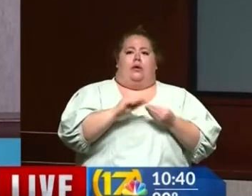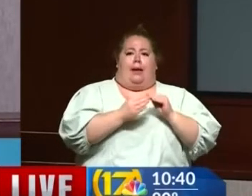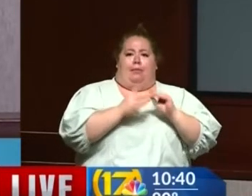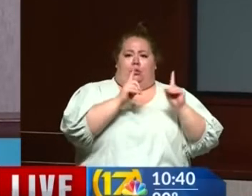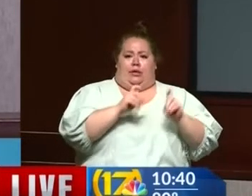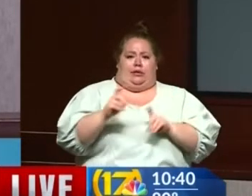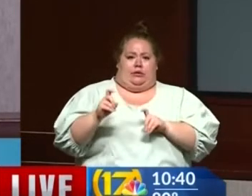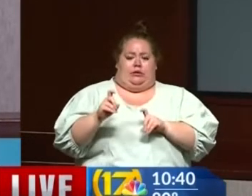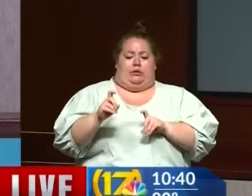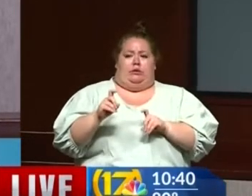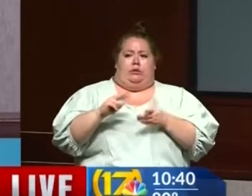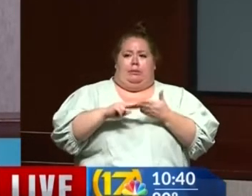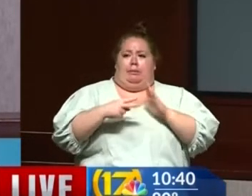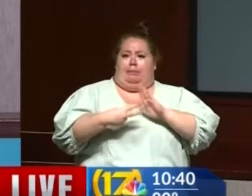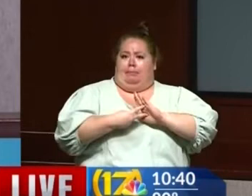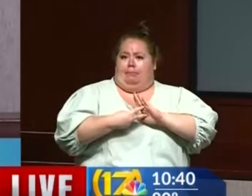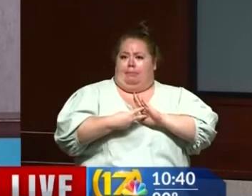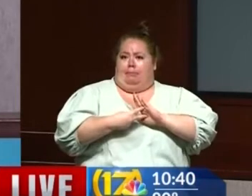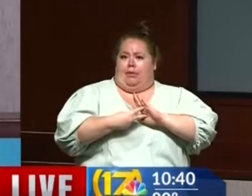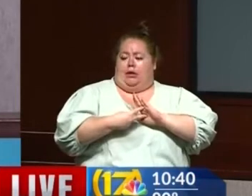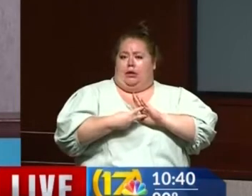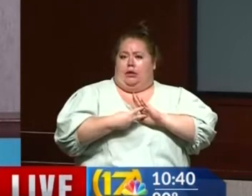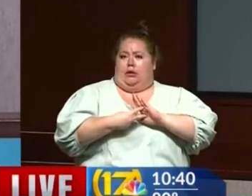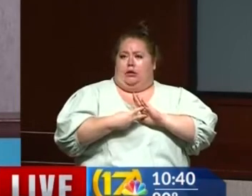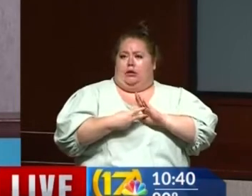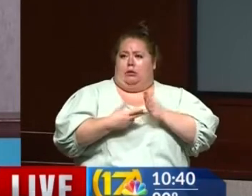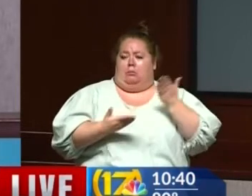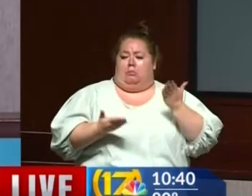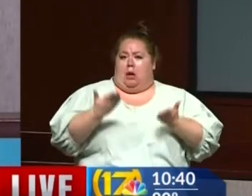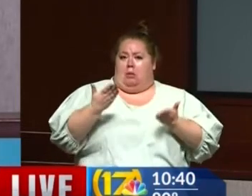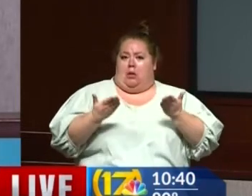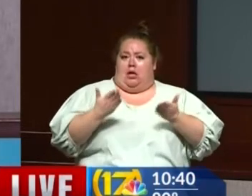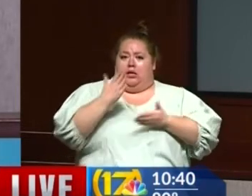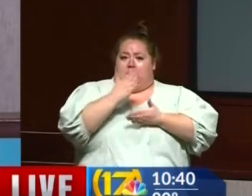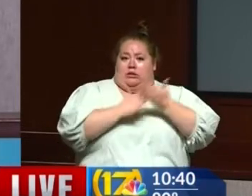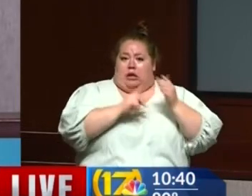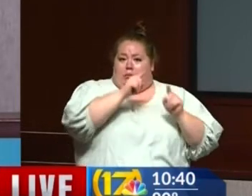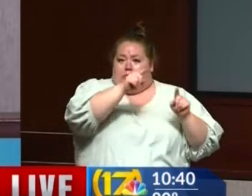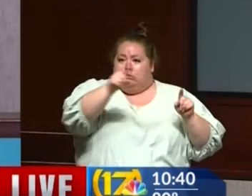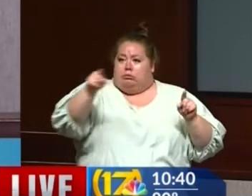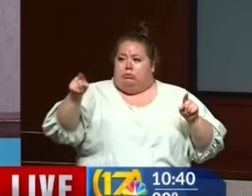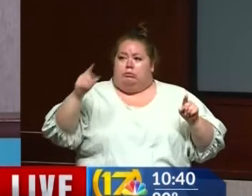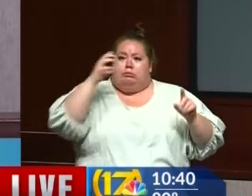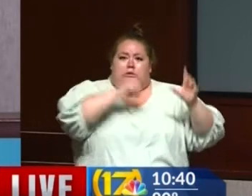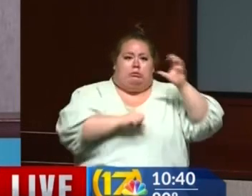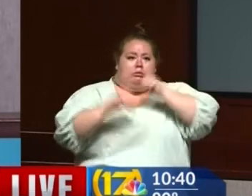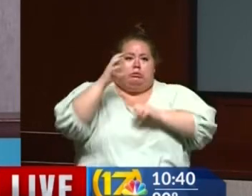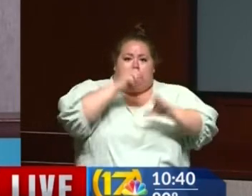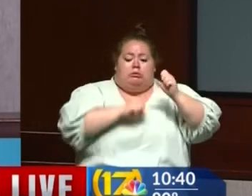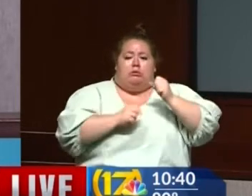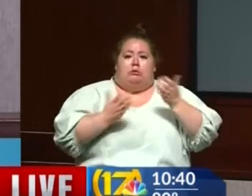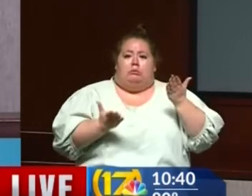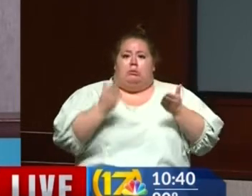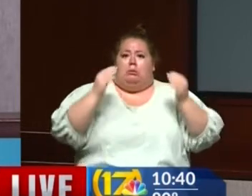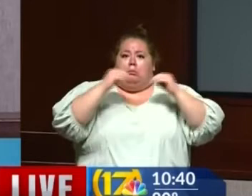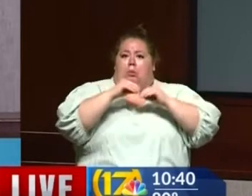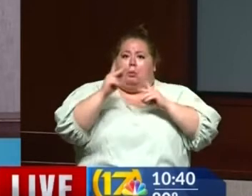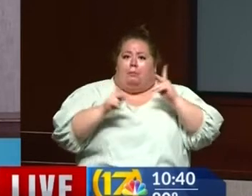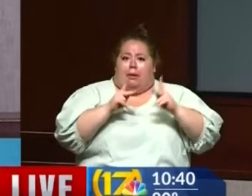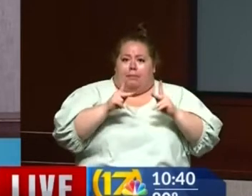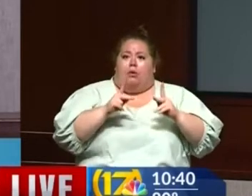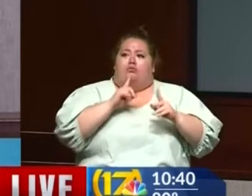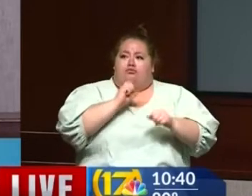mean that we could be missing some cases out there and that there could be more people that